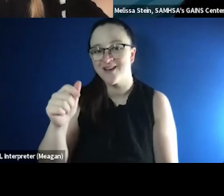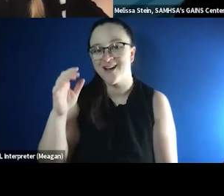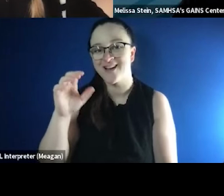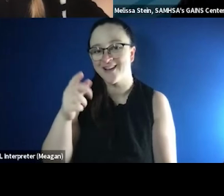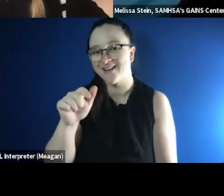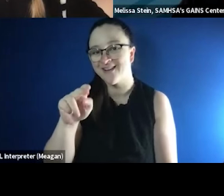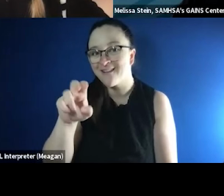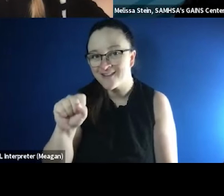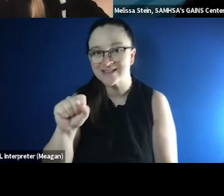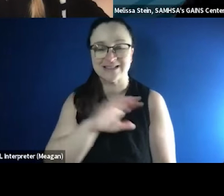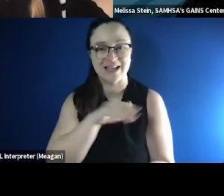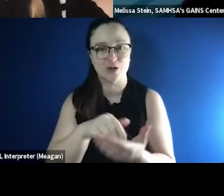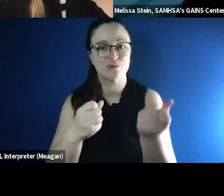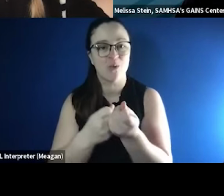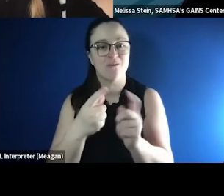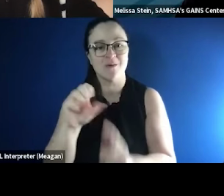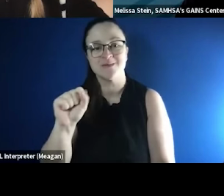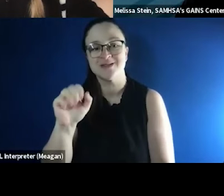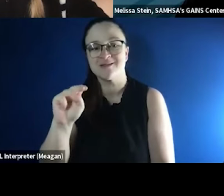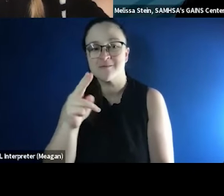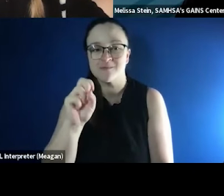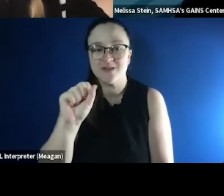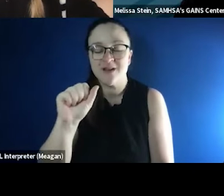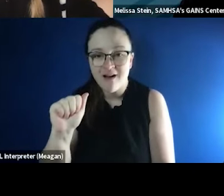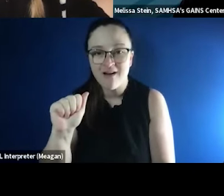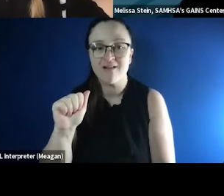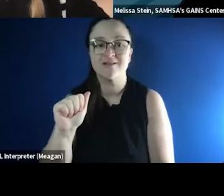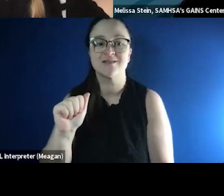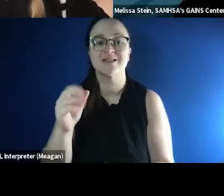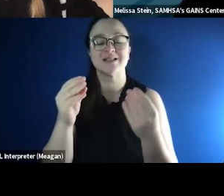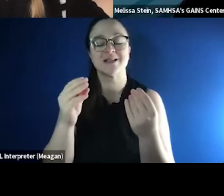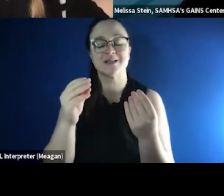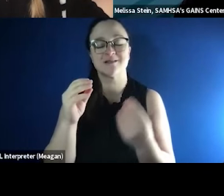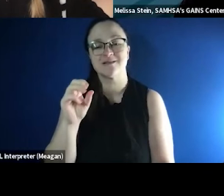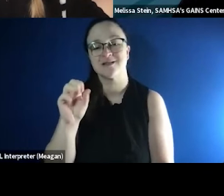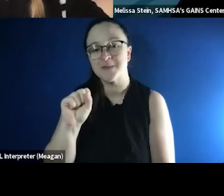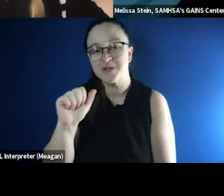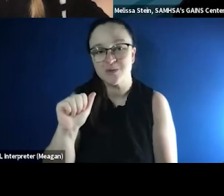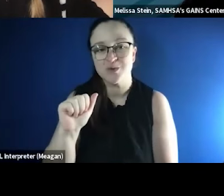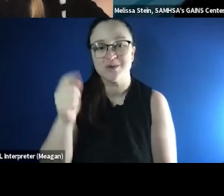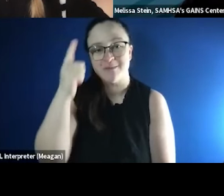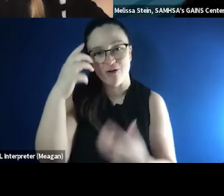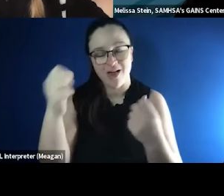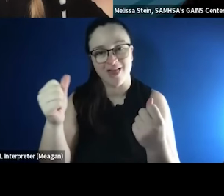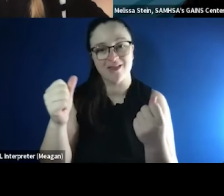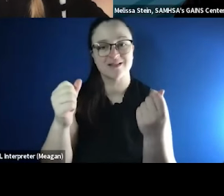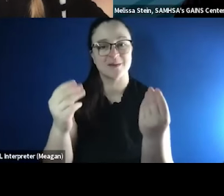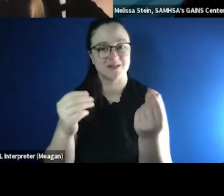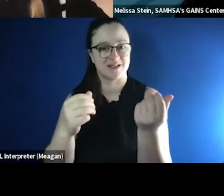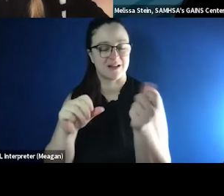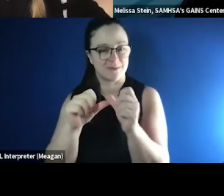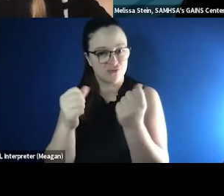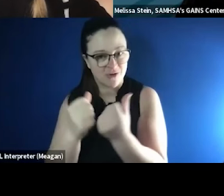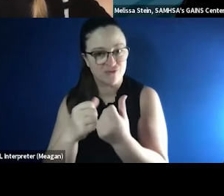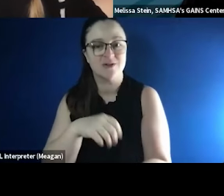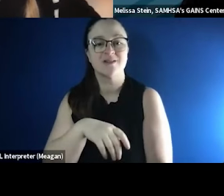support of SAMHSA, which is the Substance Abuse and Mental Health Services Administration. Today's webinar is titled Responding